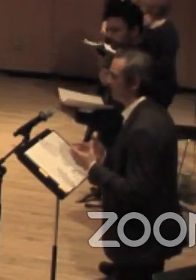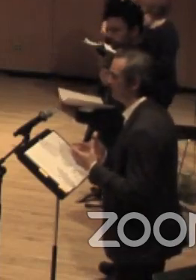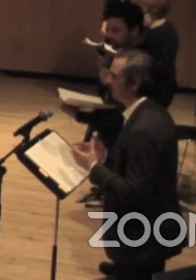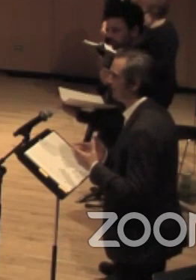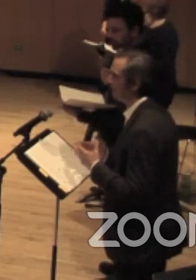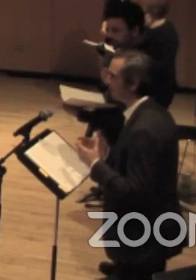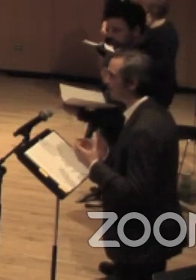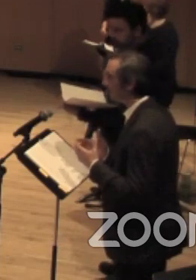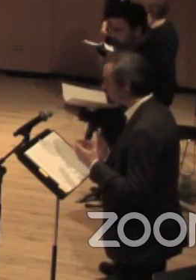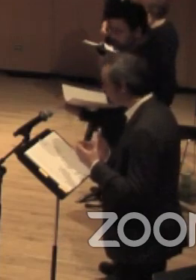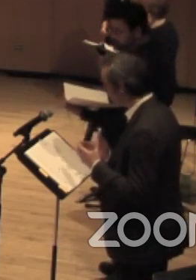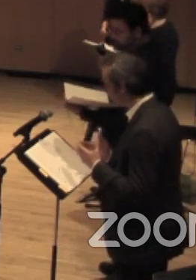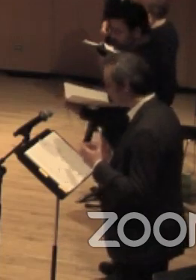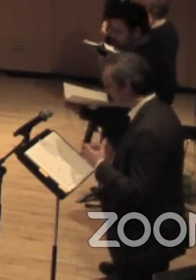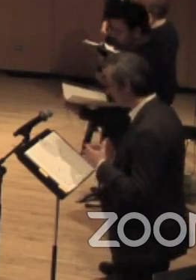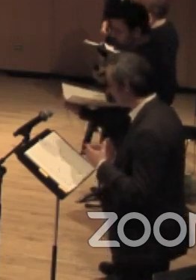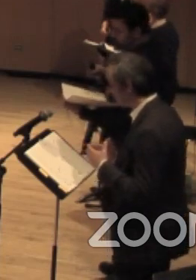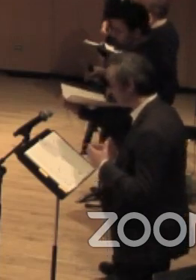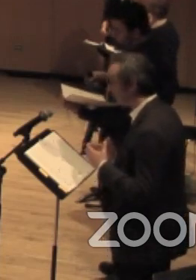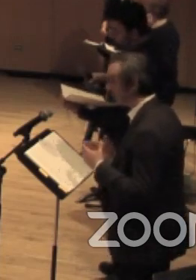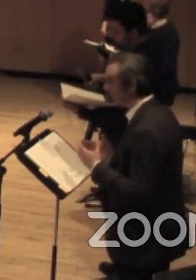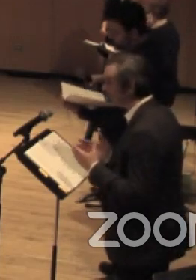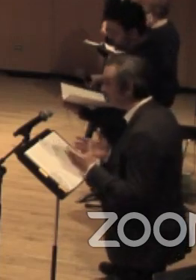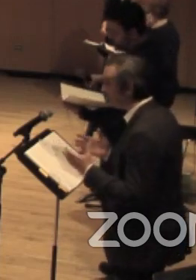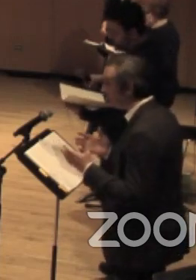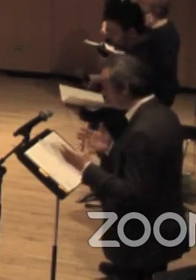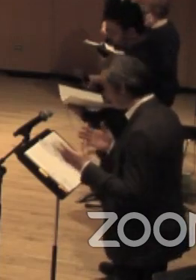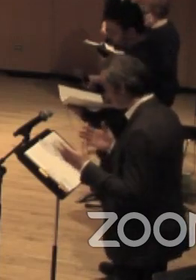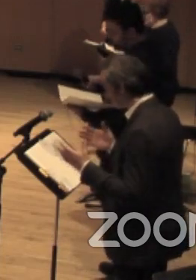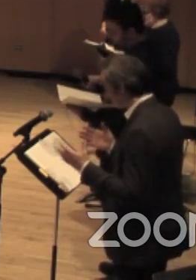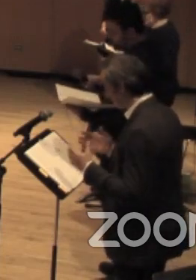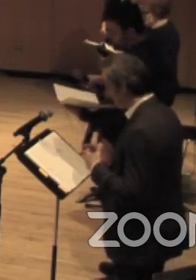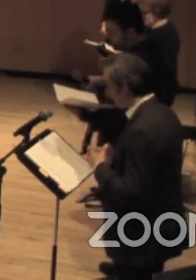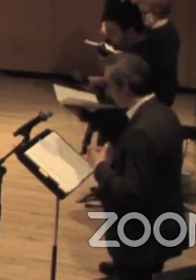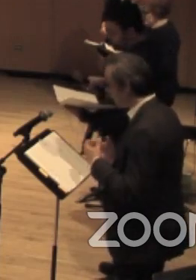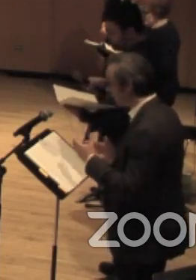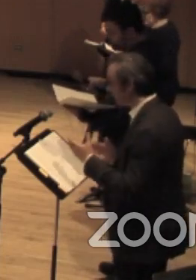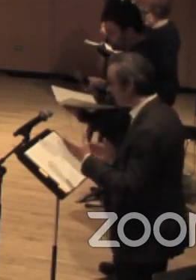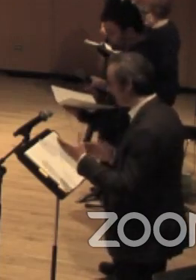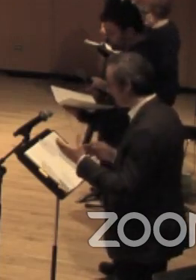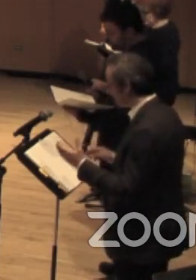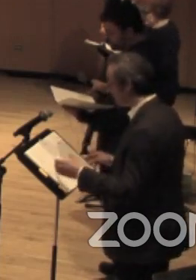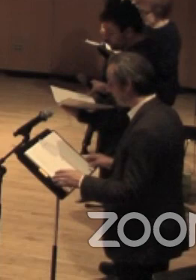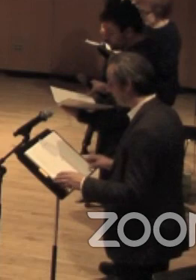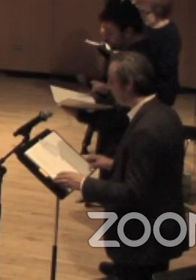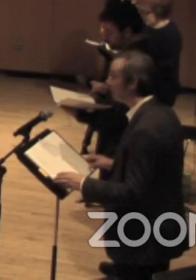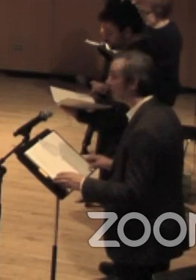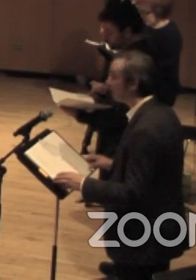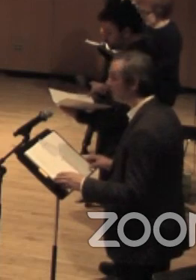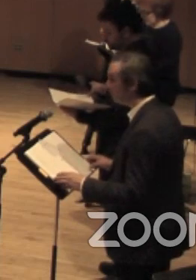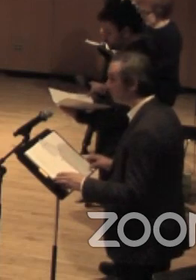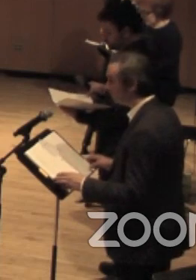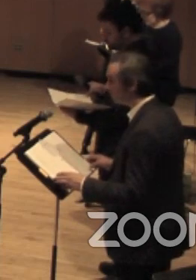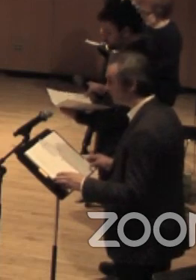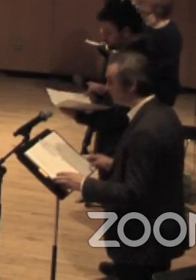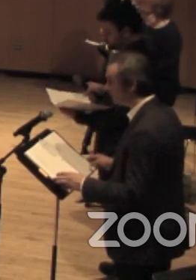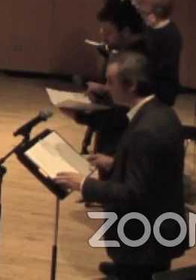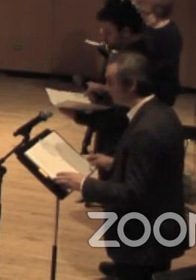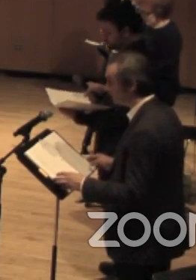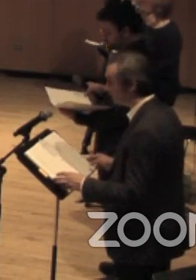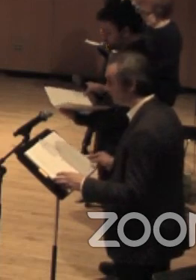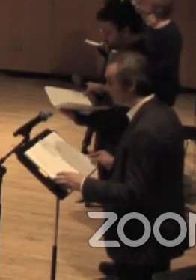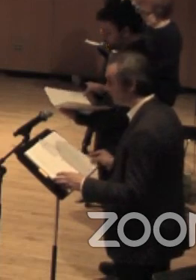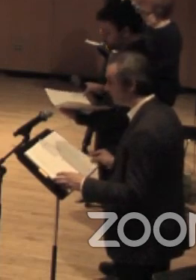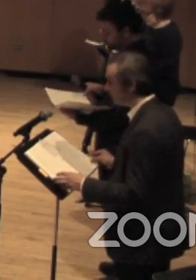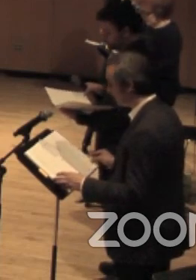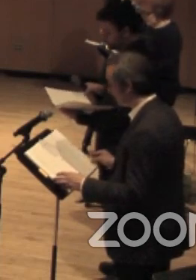scared I'll take care of you I will I always I'll be your friend I will you understand that